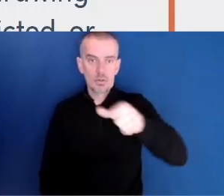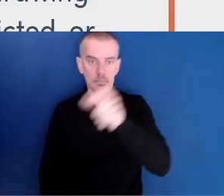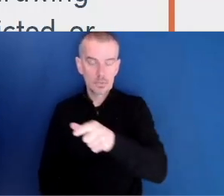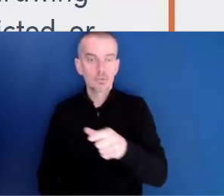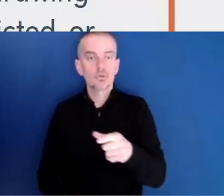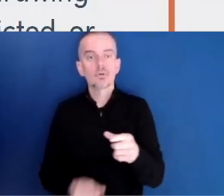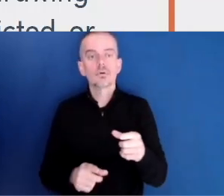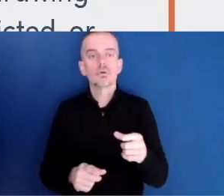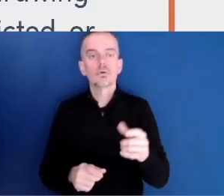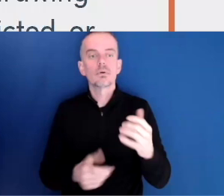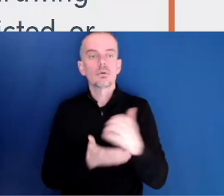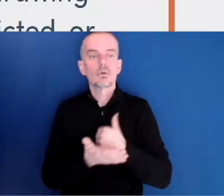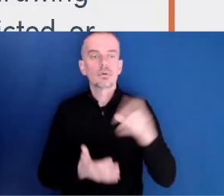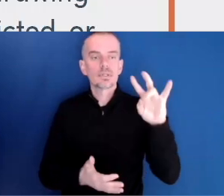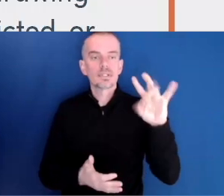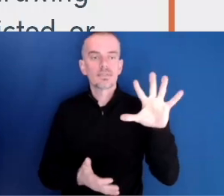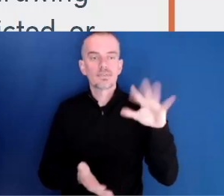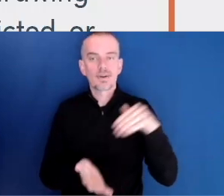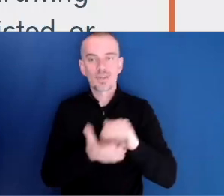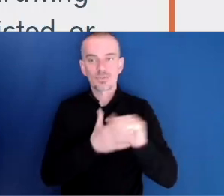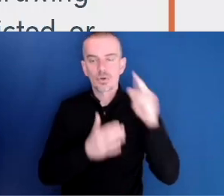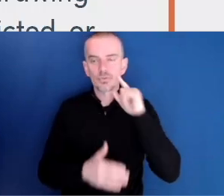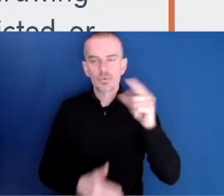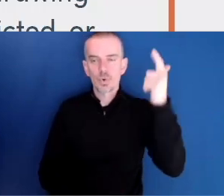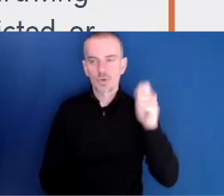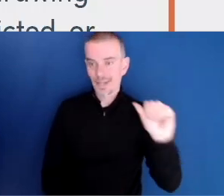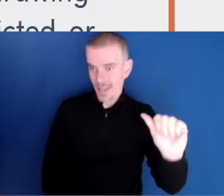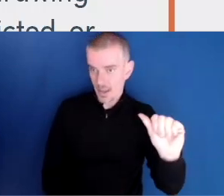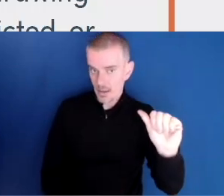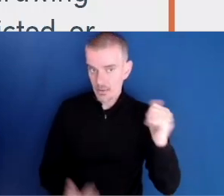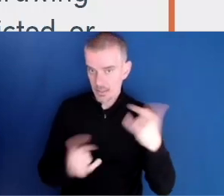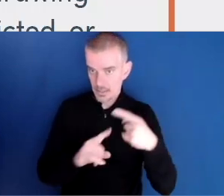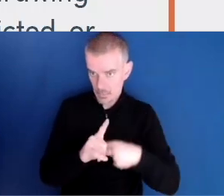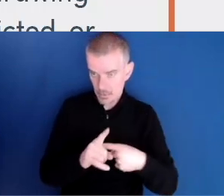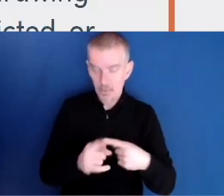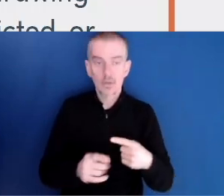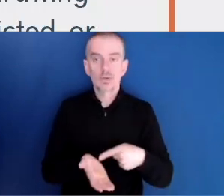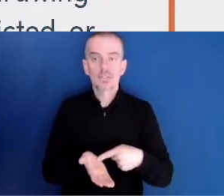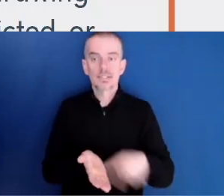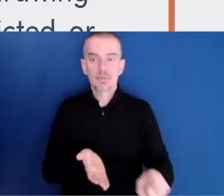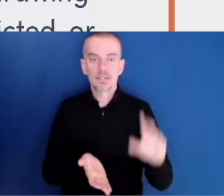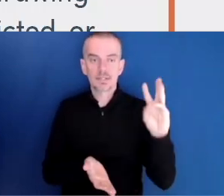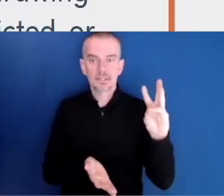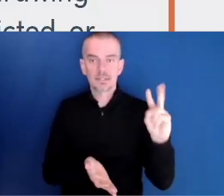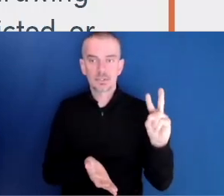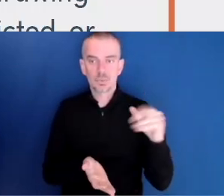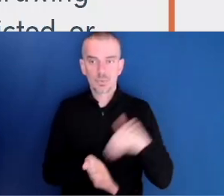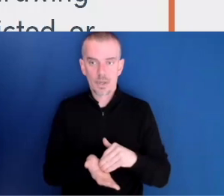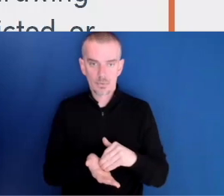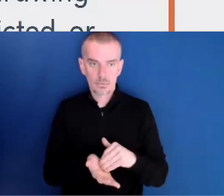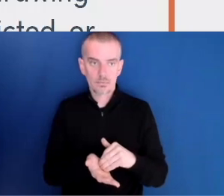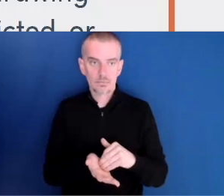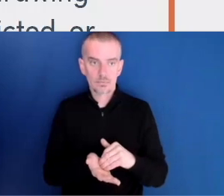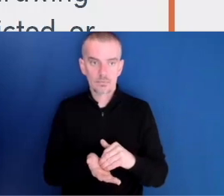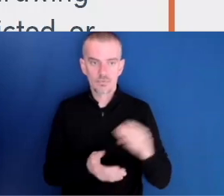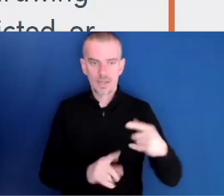in $75,000 for grant A in this month, and we've spent $62,000 of that for the month. And so we